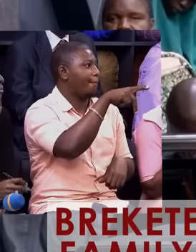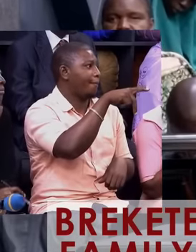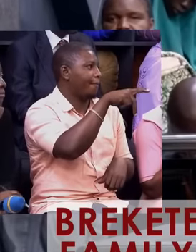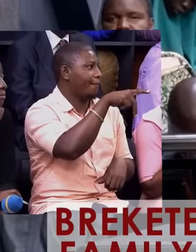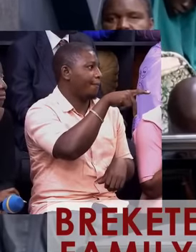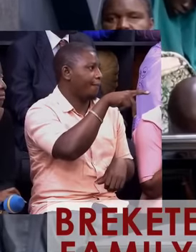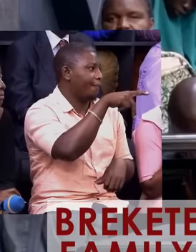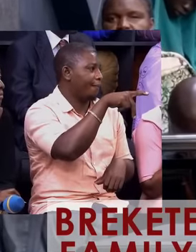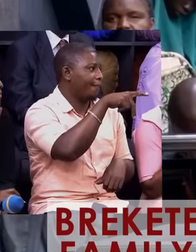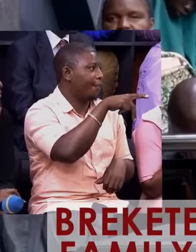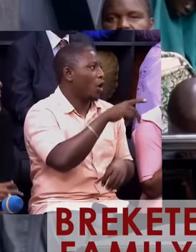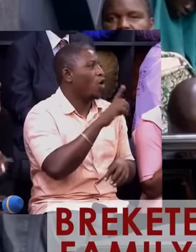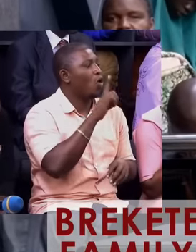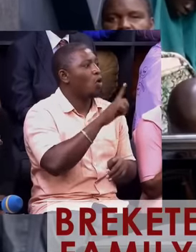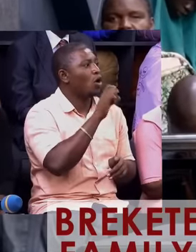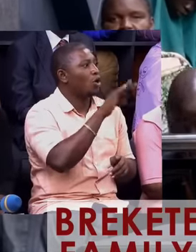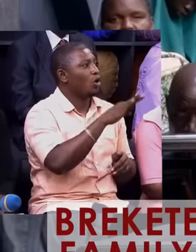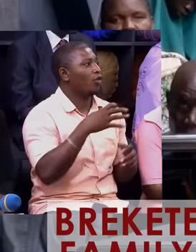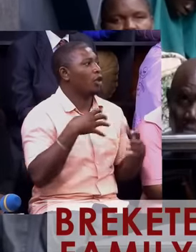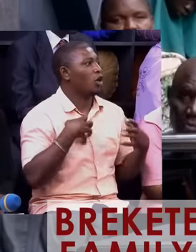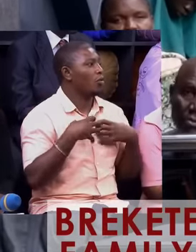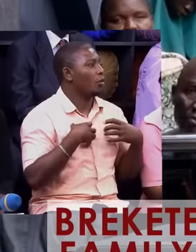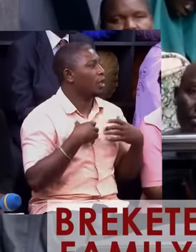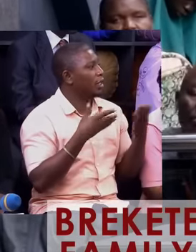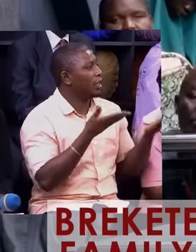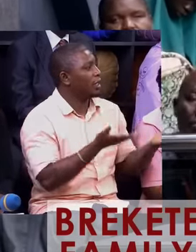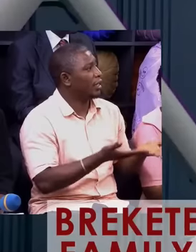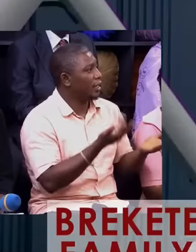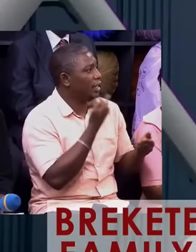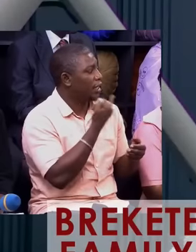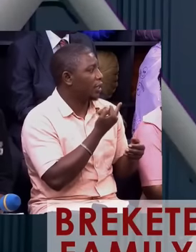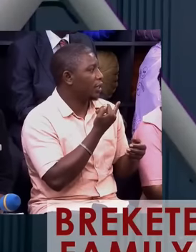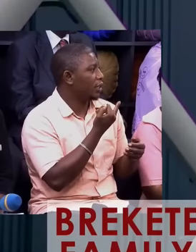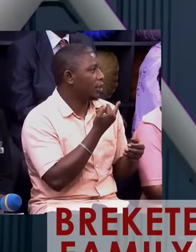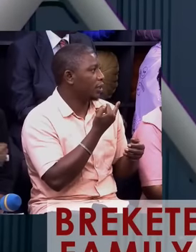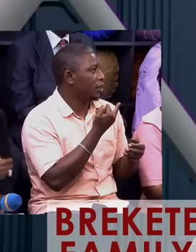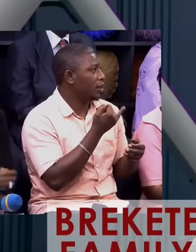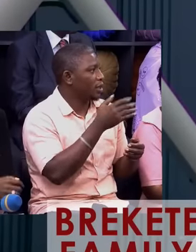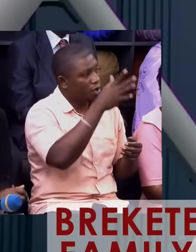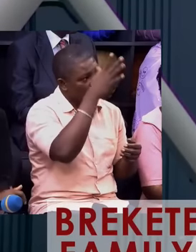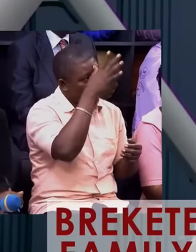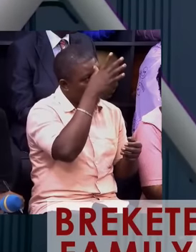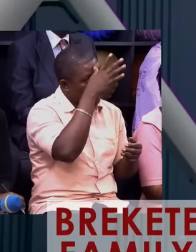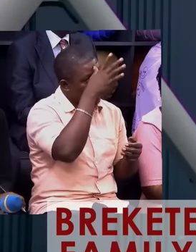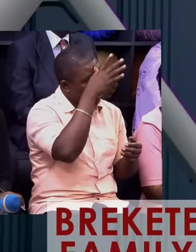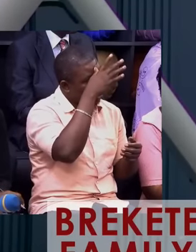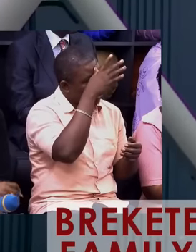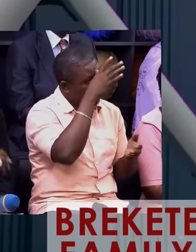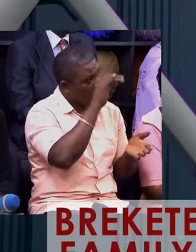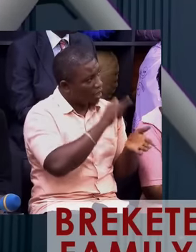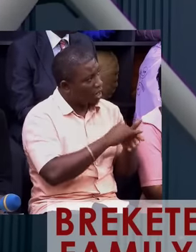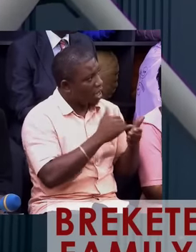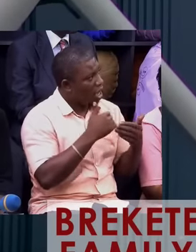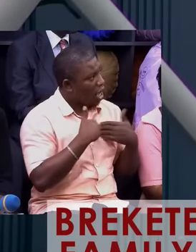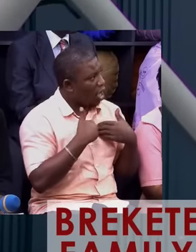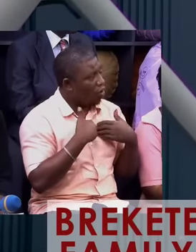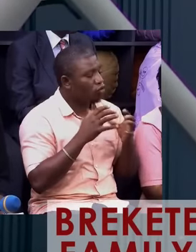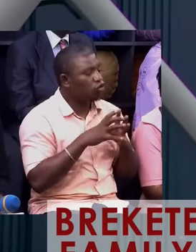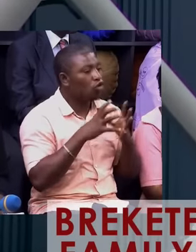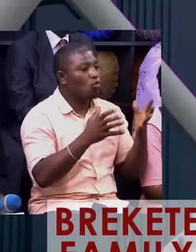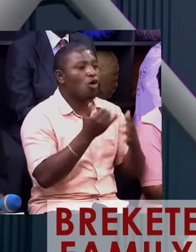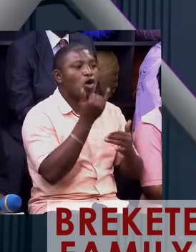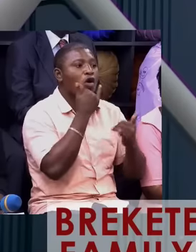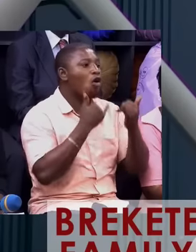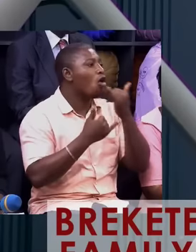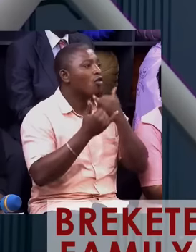uh one of the complaints here is the head in his father that has so much offended his